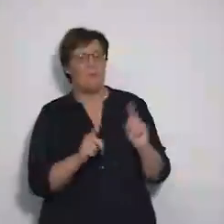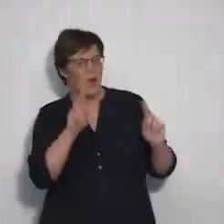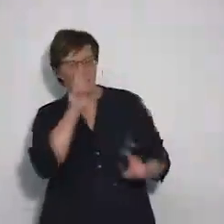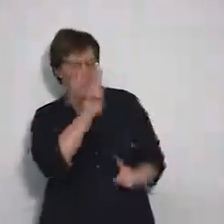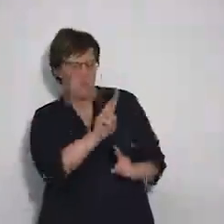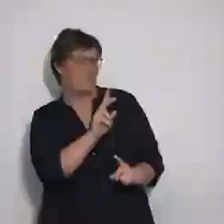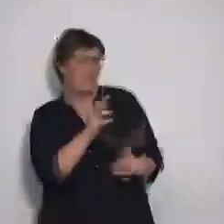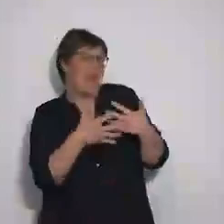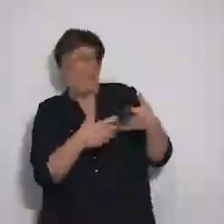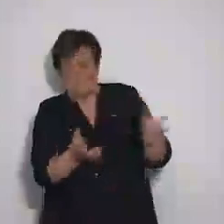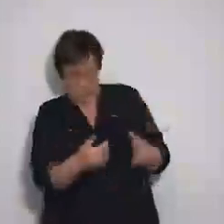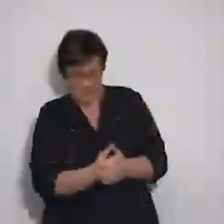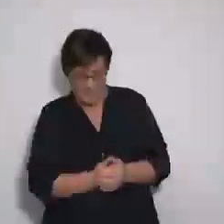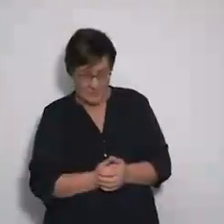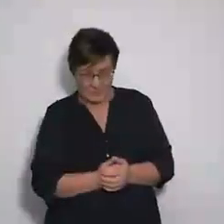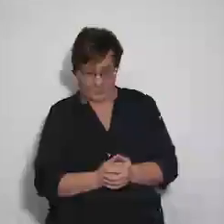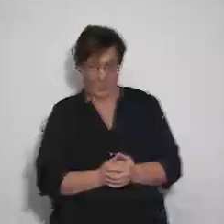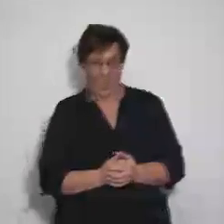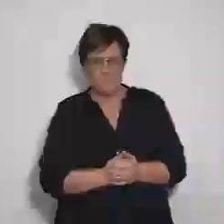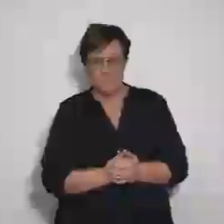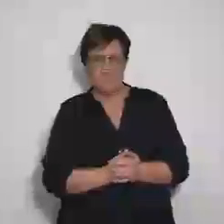but let's look at it anyway.